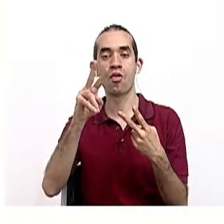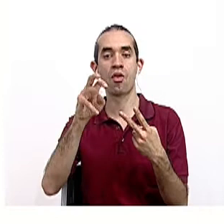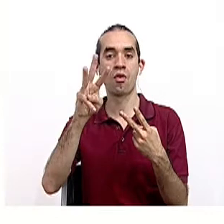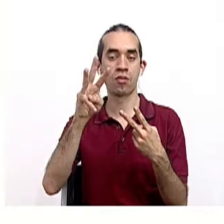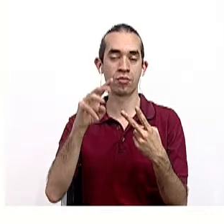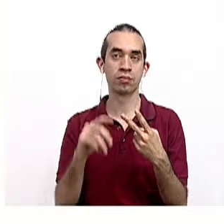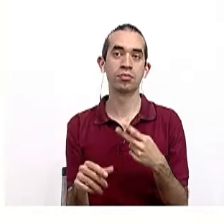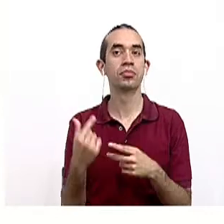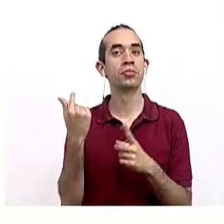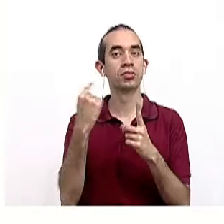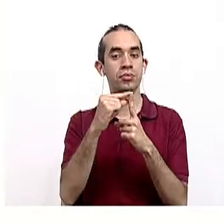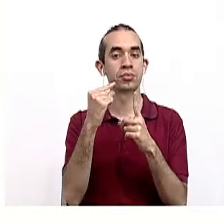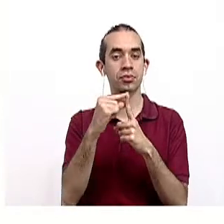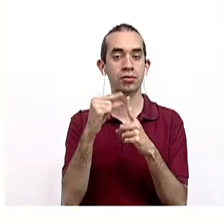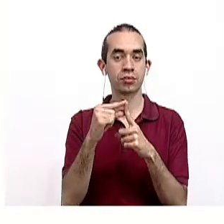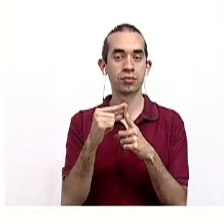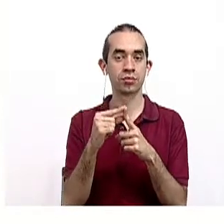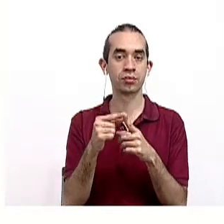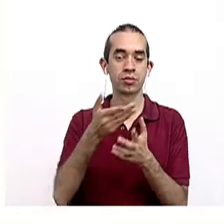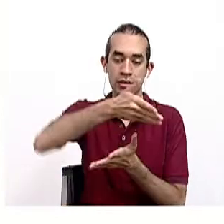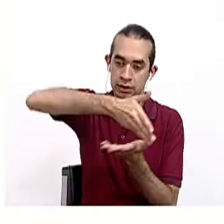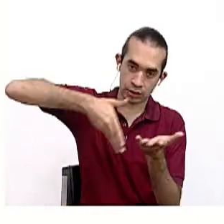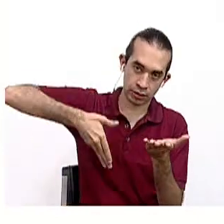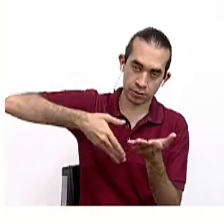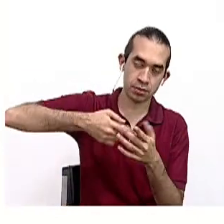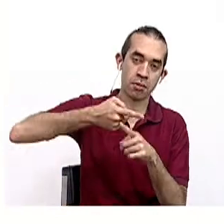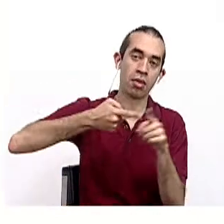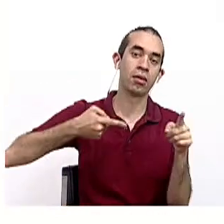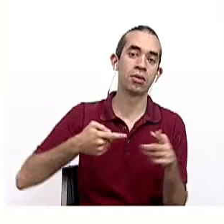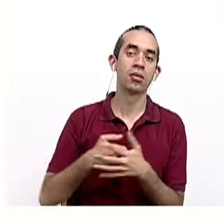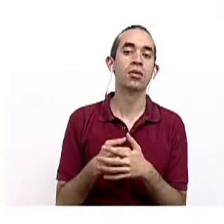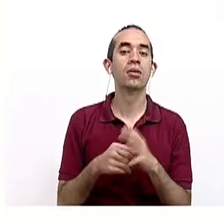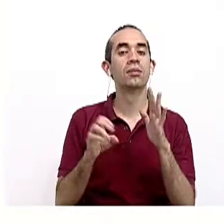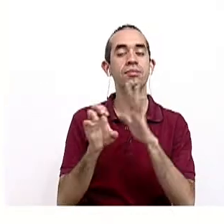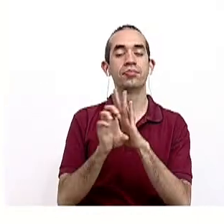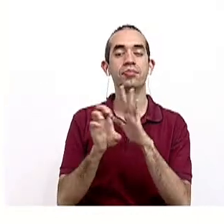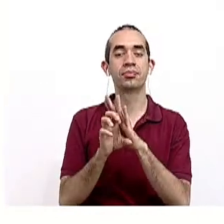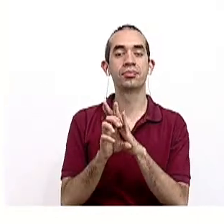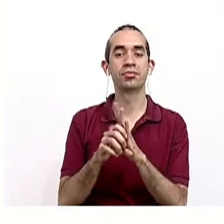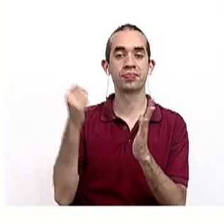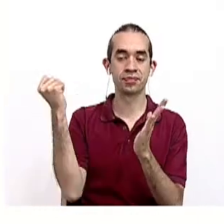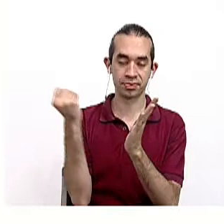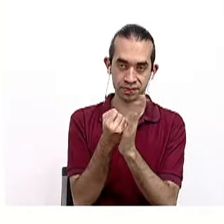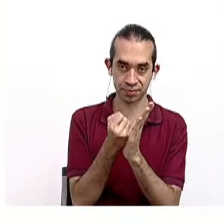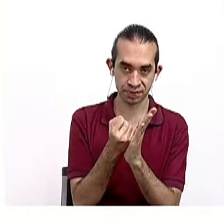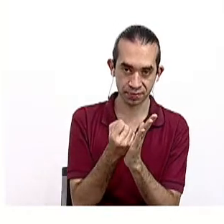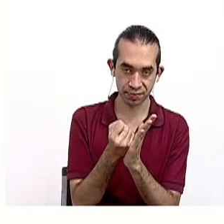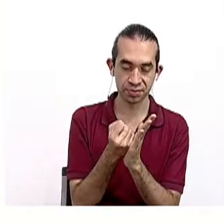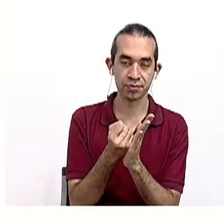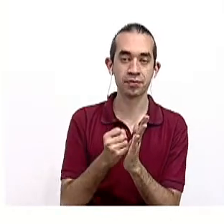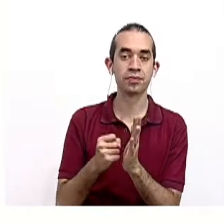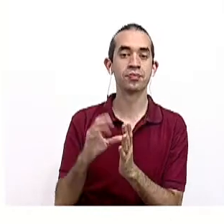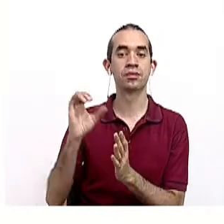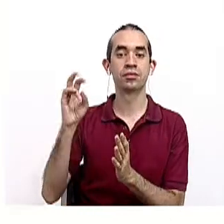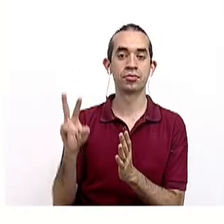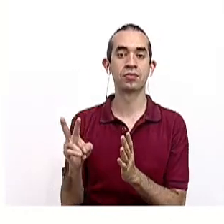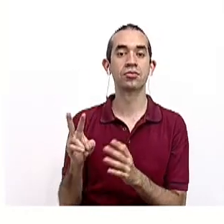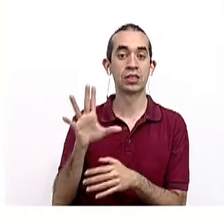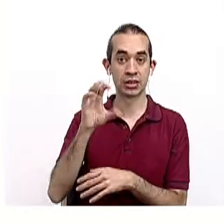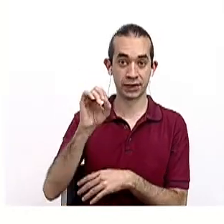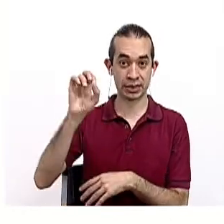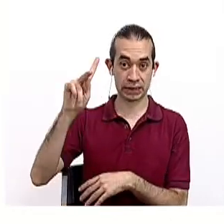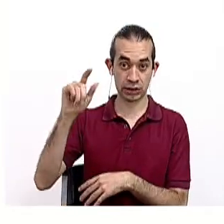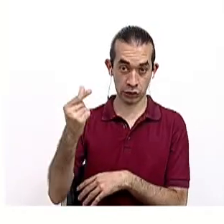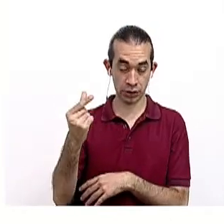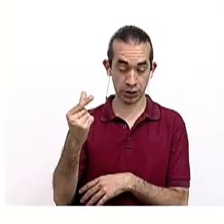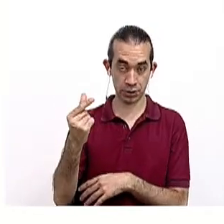that I have is the word have. If your footprint is 50 kilograms of CO2 and you